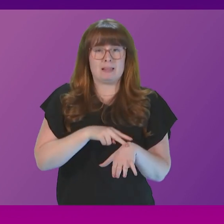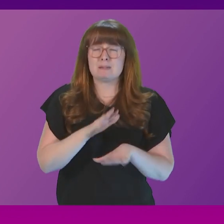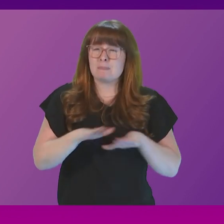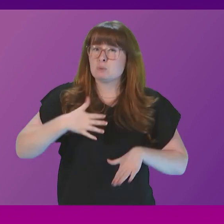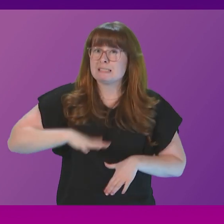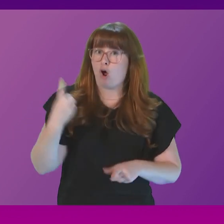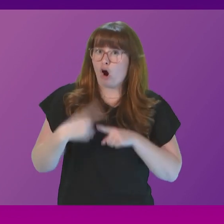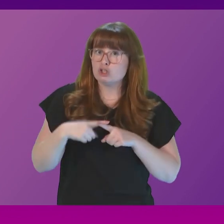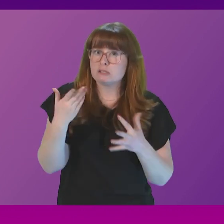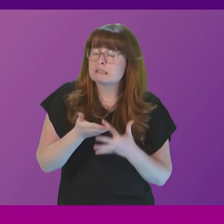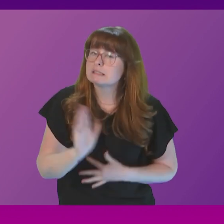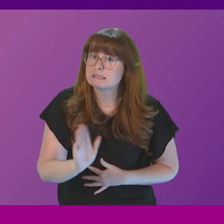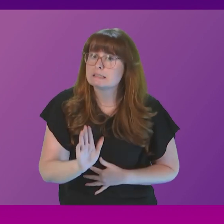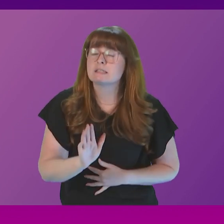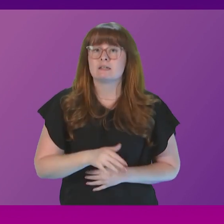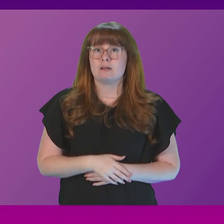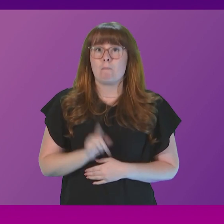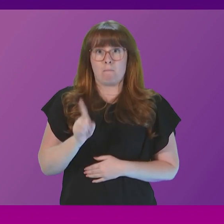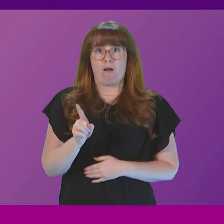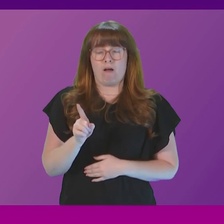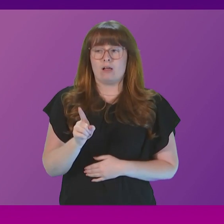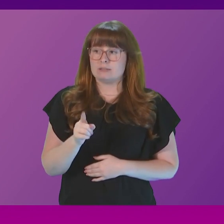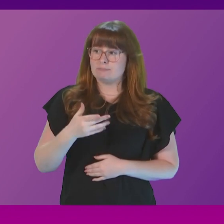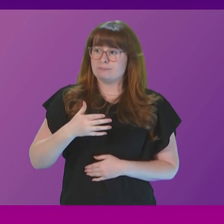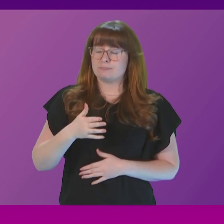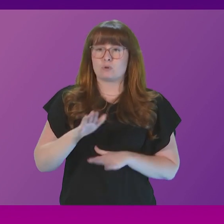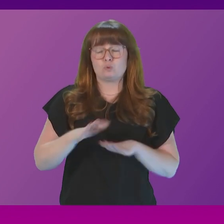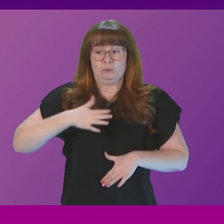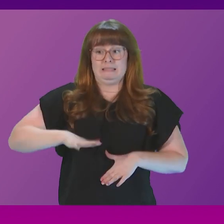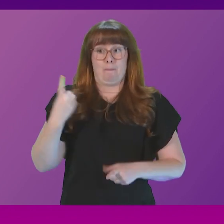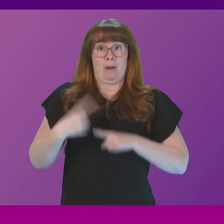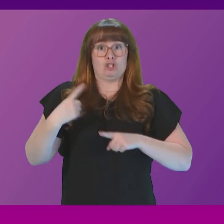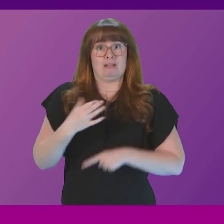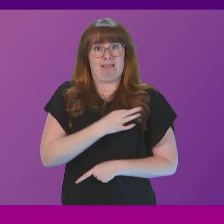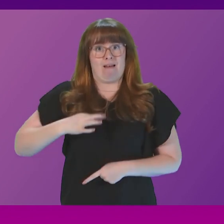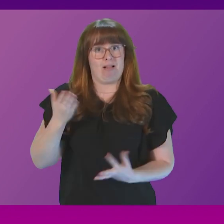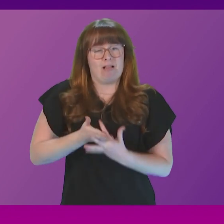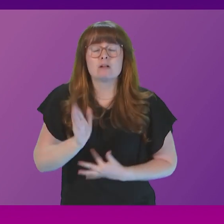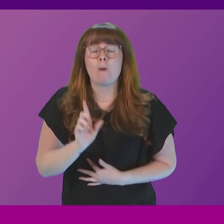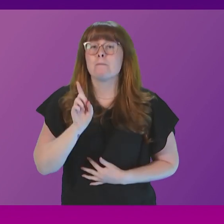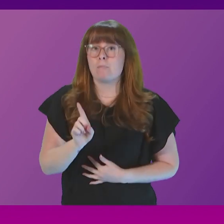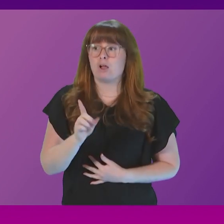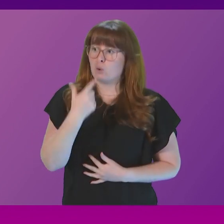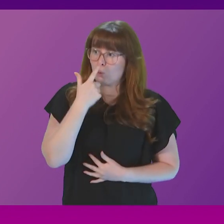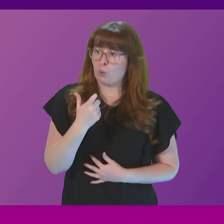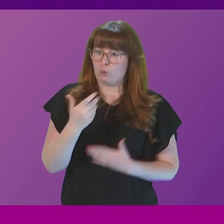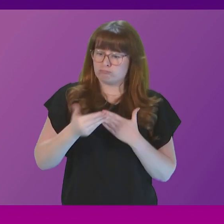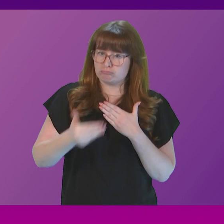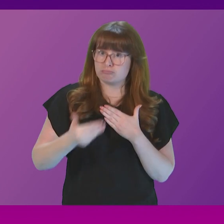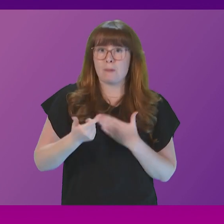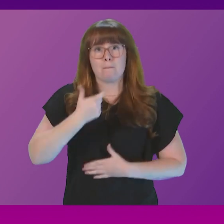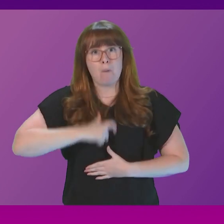urgent intervention, or do not require, I suppose, emergency clinical intervention, but could do with that, as I say,